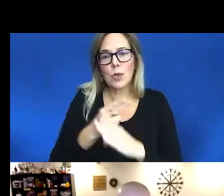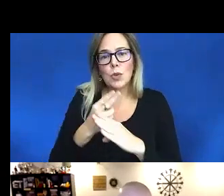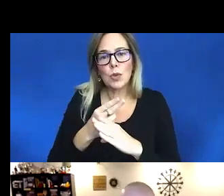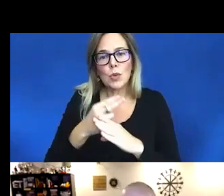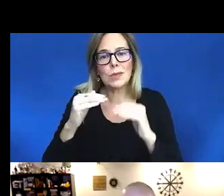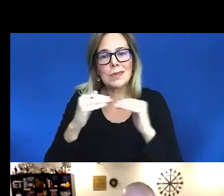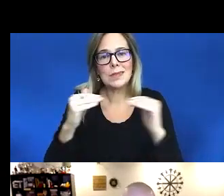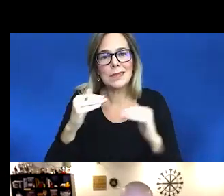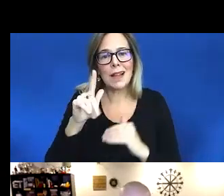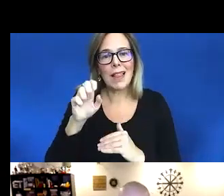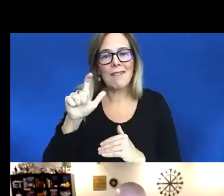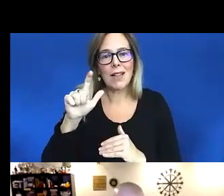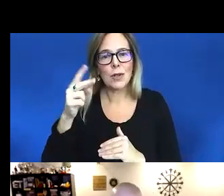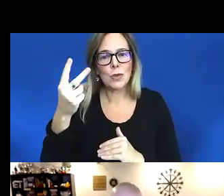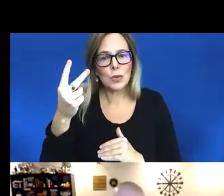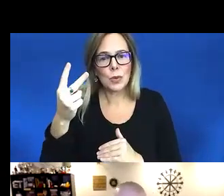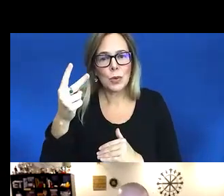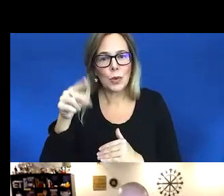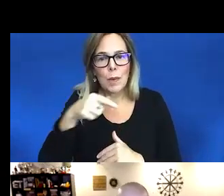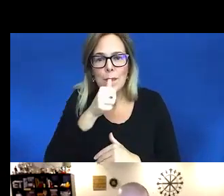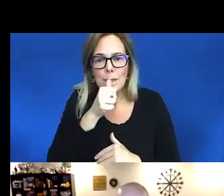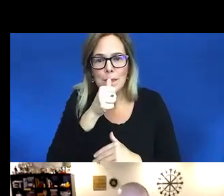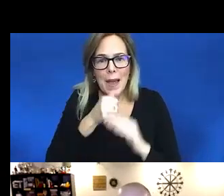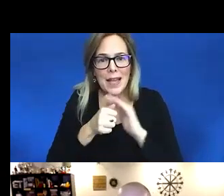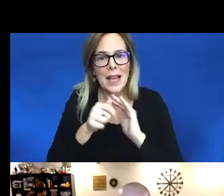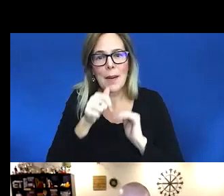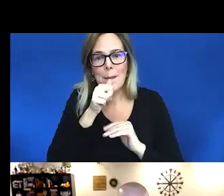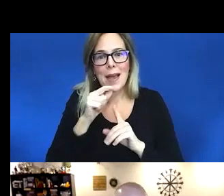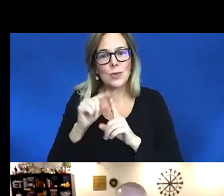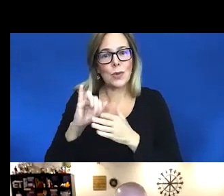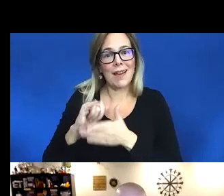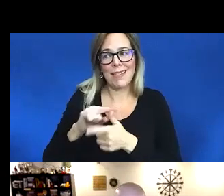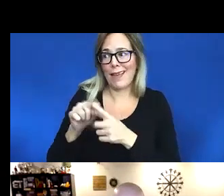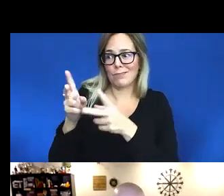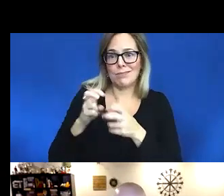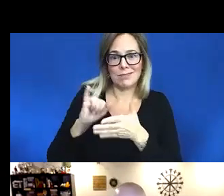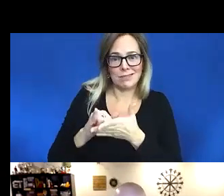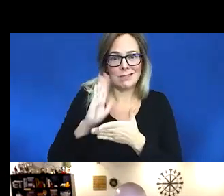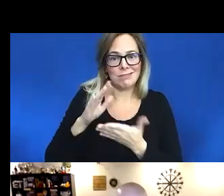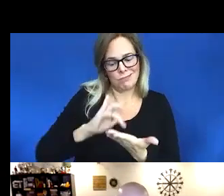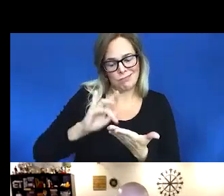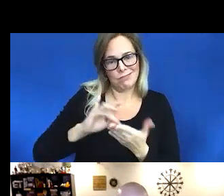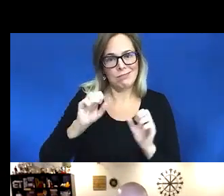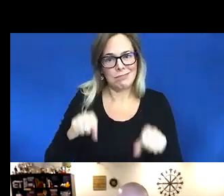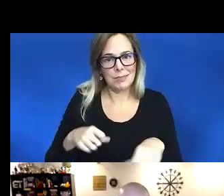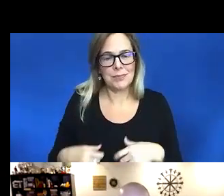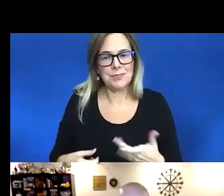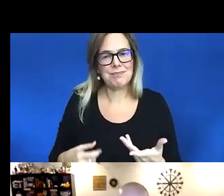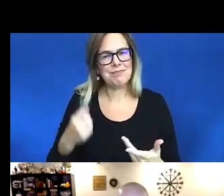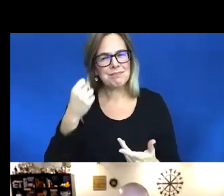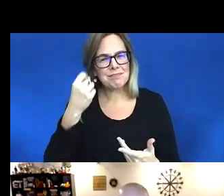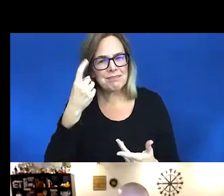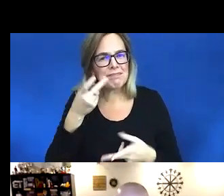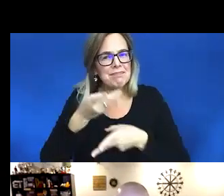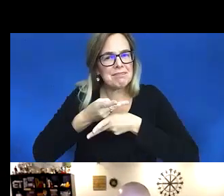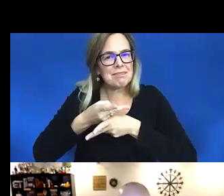be available to you from nearly anywhere. Please do pay attention for your mobile device. We know we operate on these on a daily basis, and we want to make